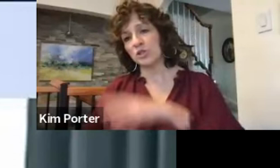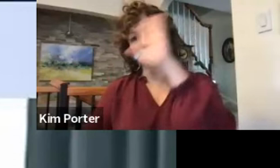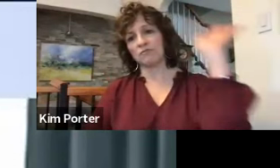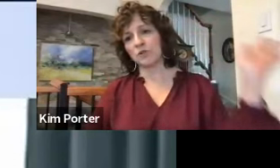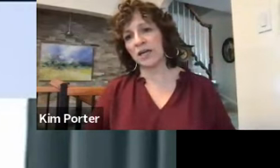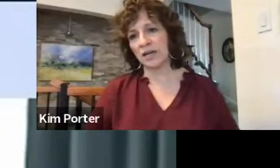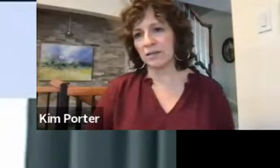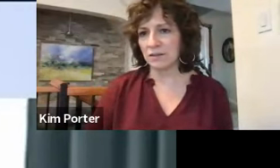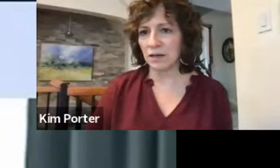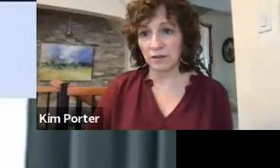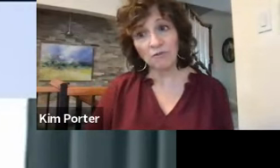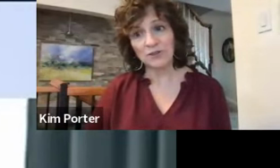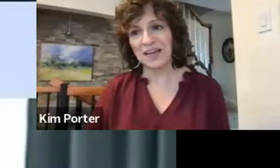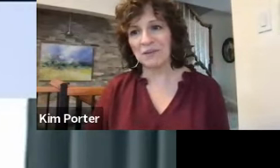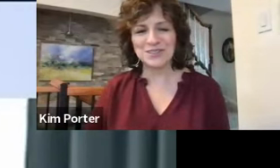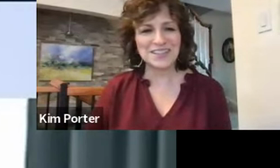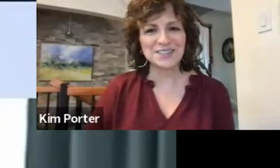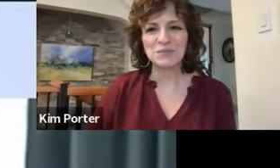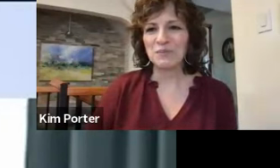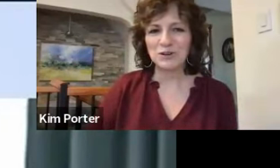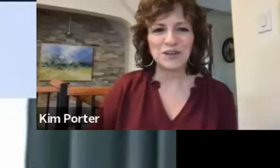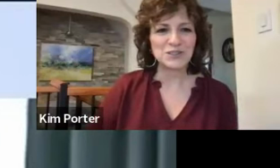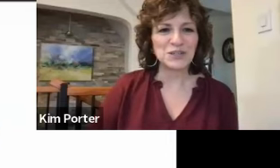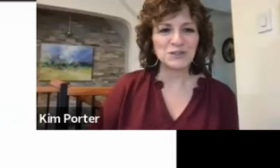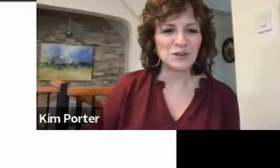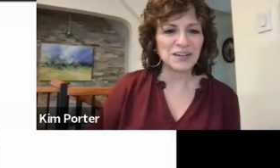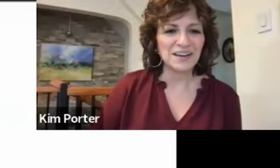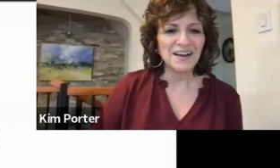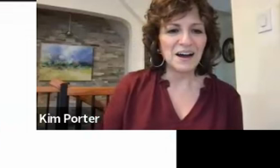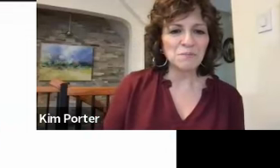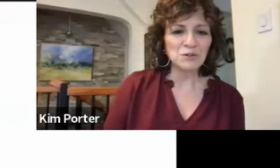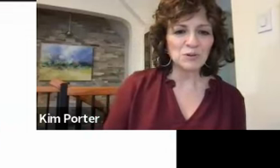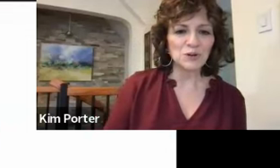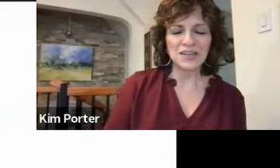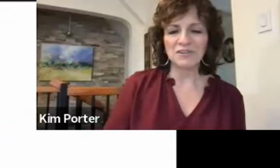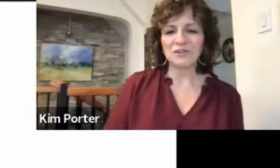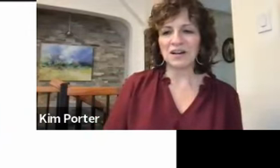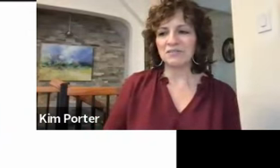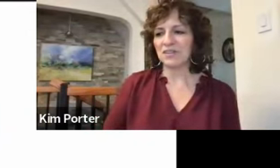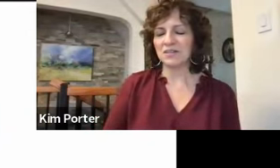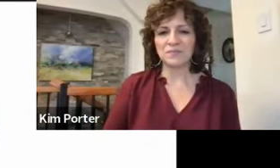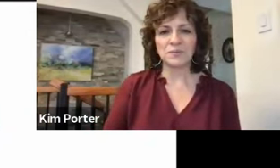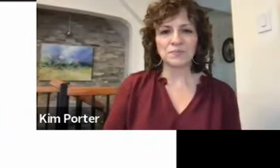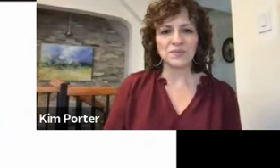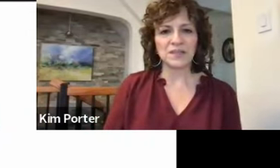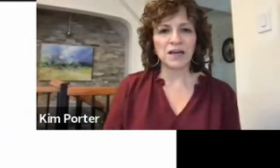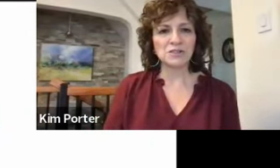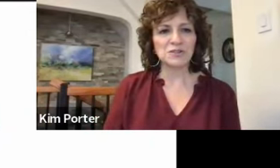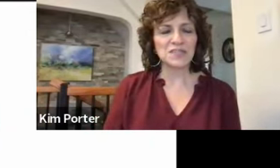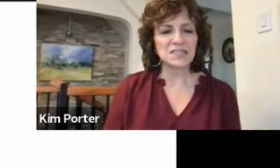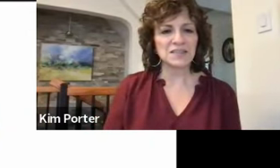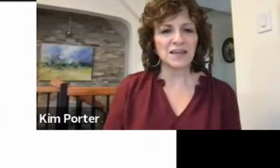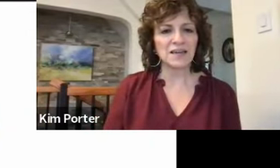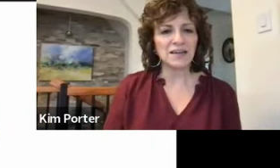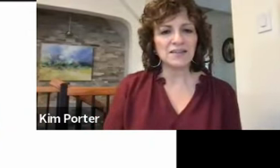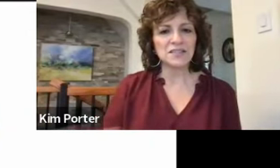much. We could do like a full day. There are full day presentations about motivational interviewing. Miller and Rolnick are kind of the masters